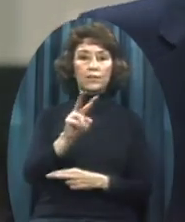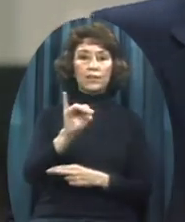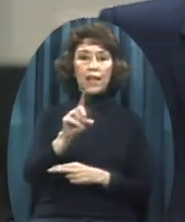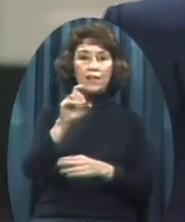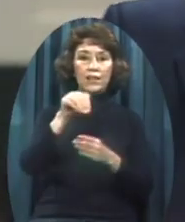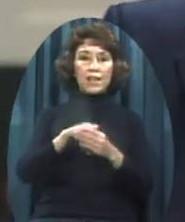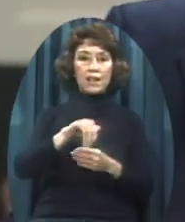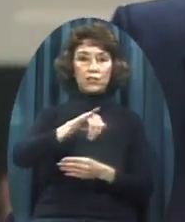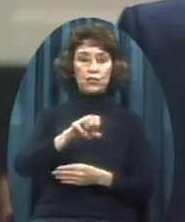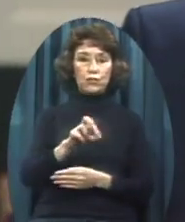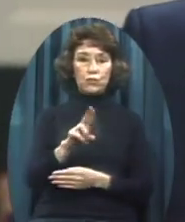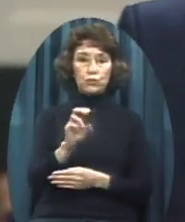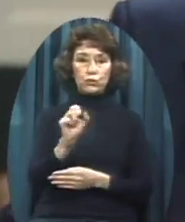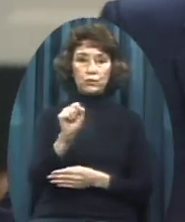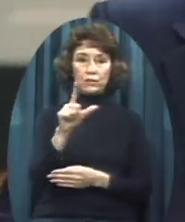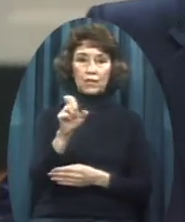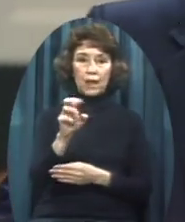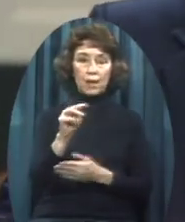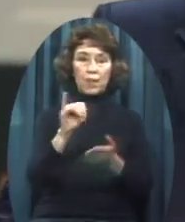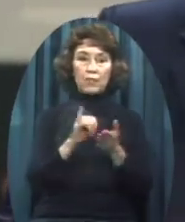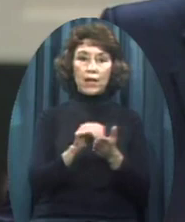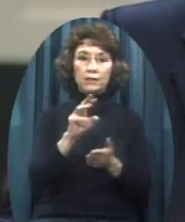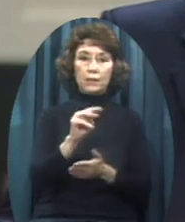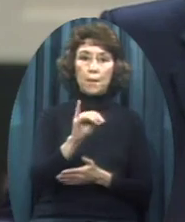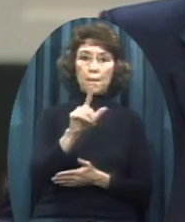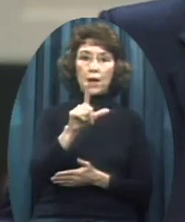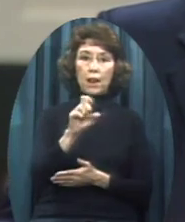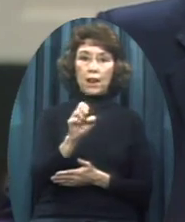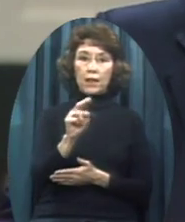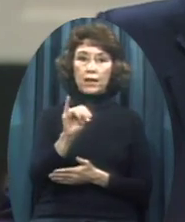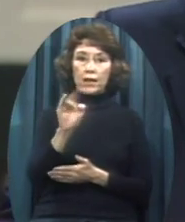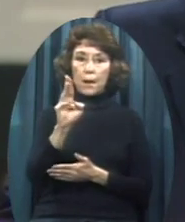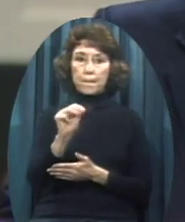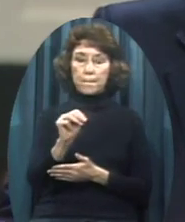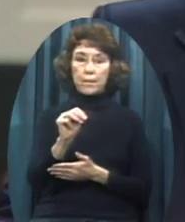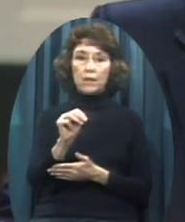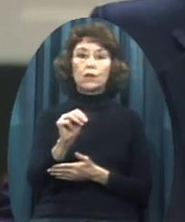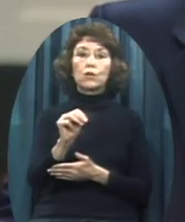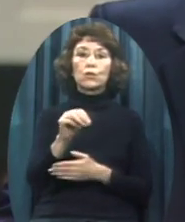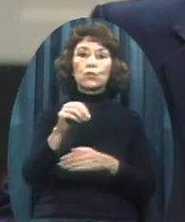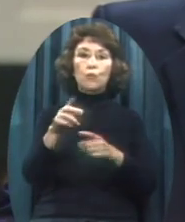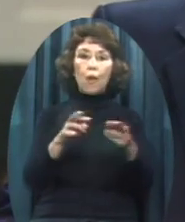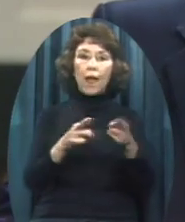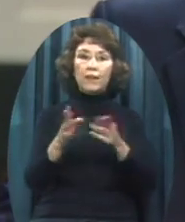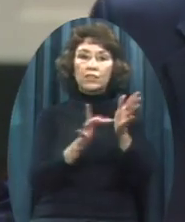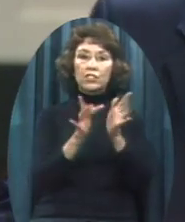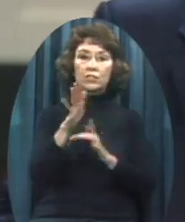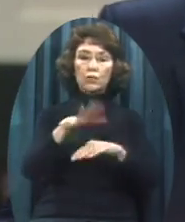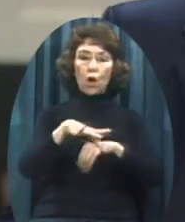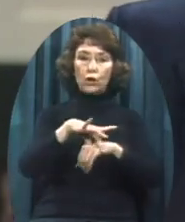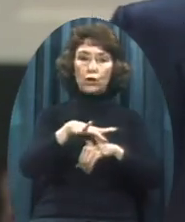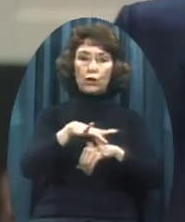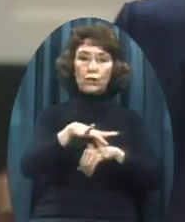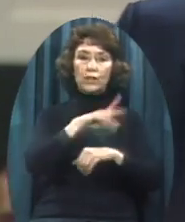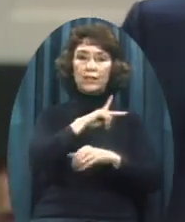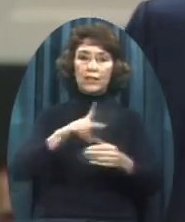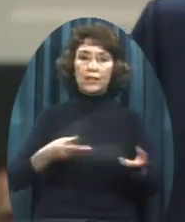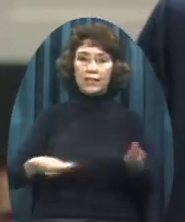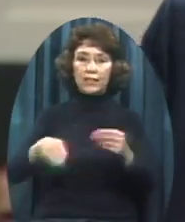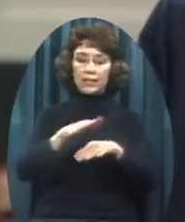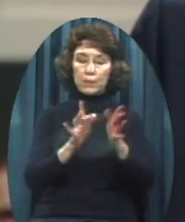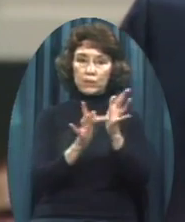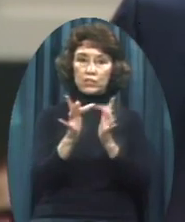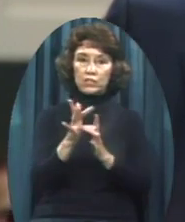establishment of the millennial reign of Christ, the kingdom of Christ on earth, following the rapture of the church